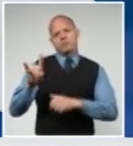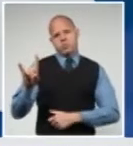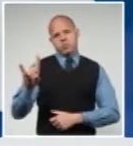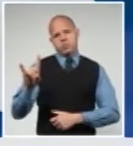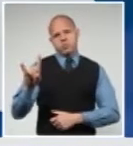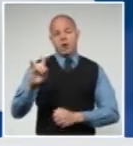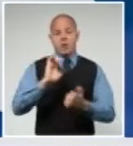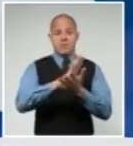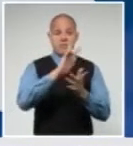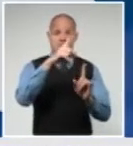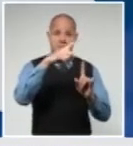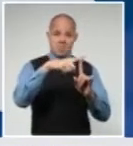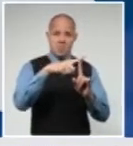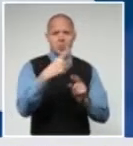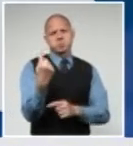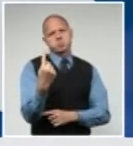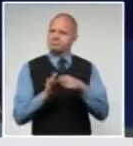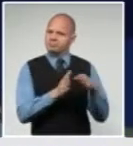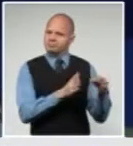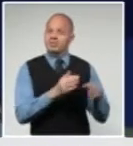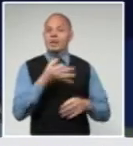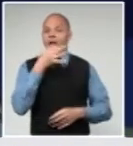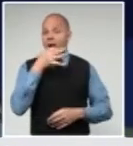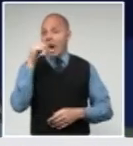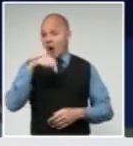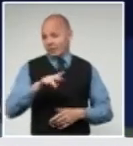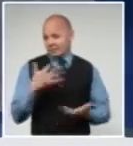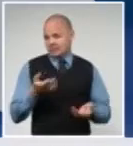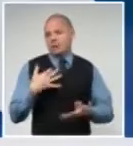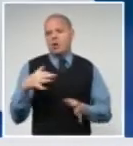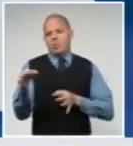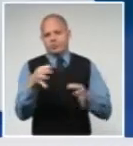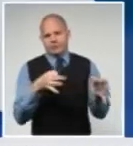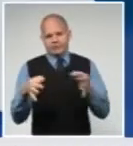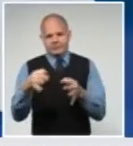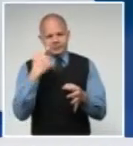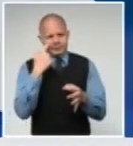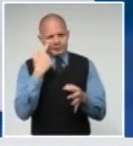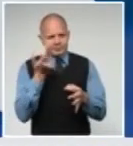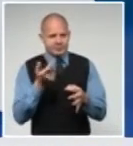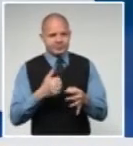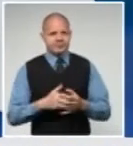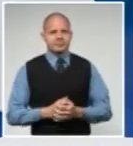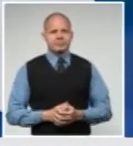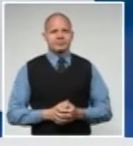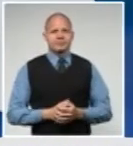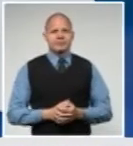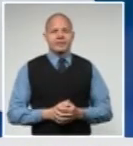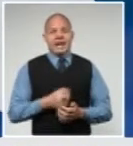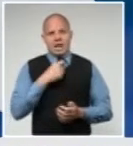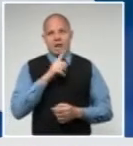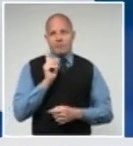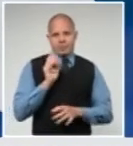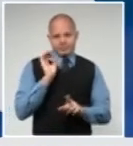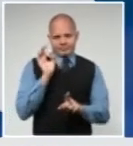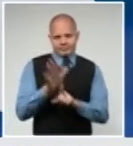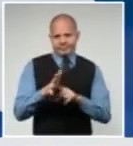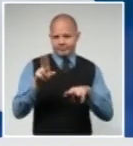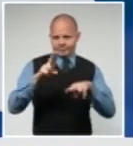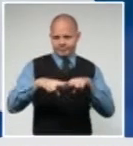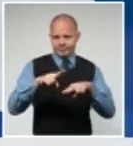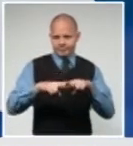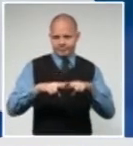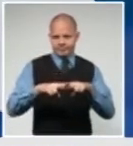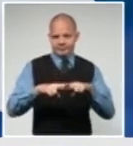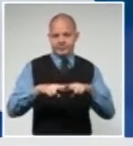from Matanzas. In Havana, the 9 cases belong 1 to Playa municipality, and this is